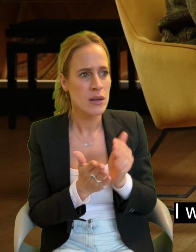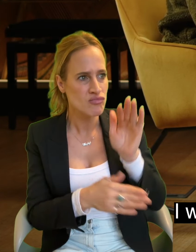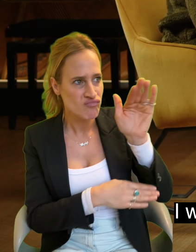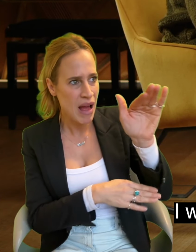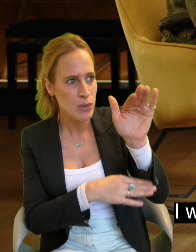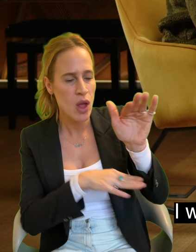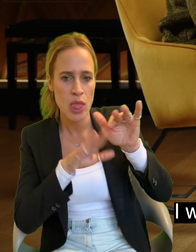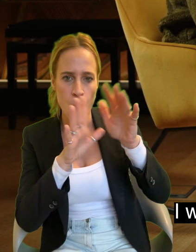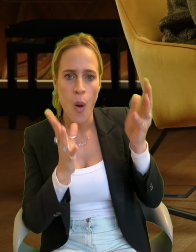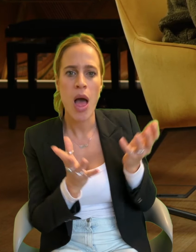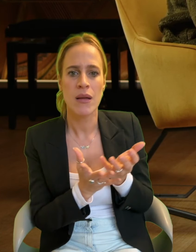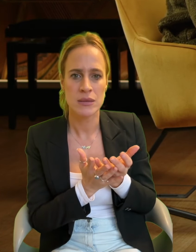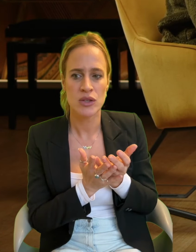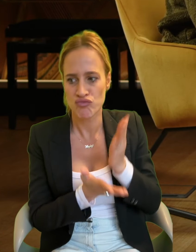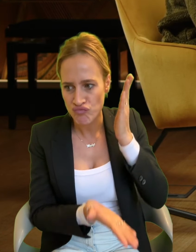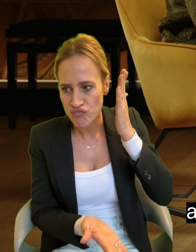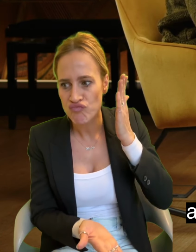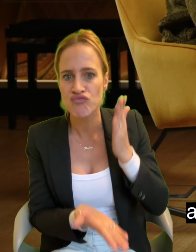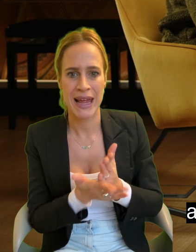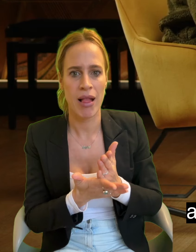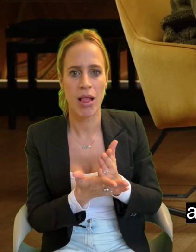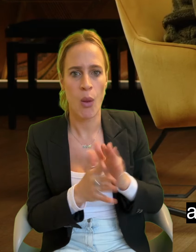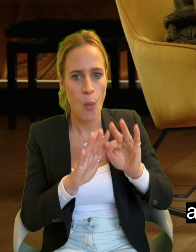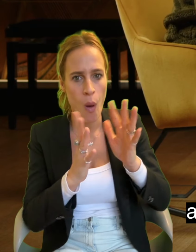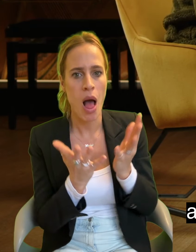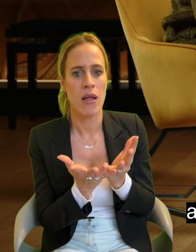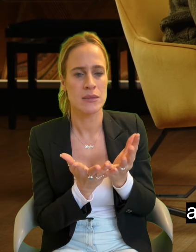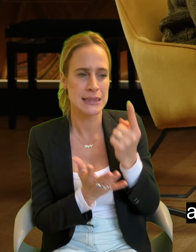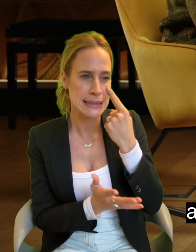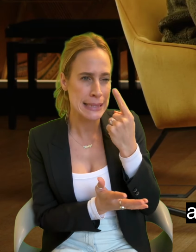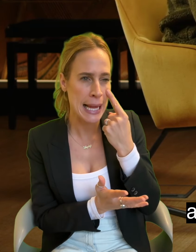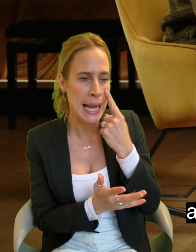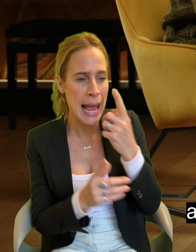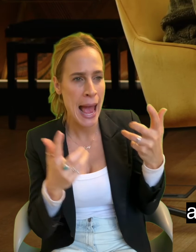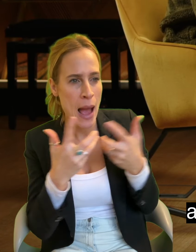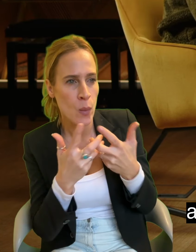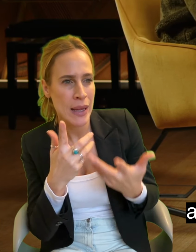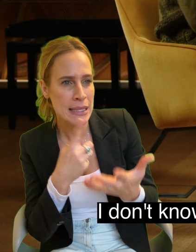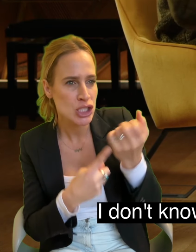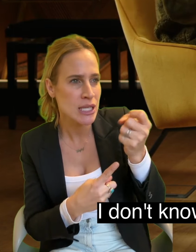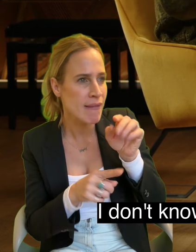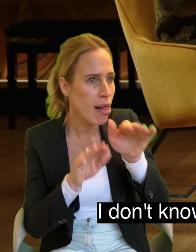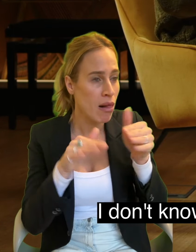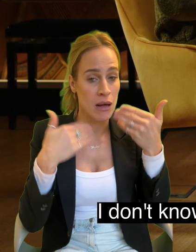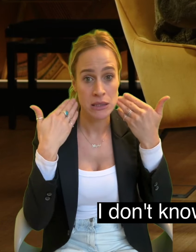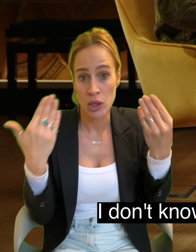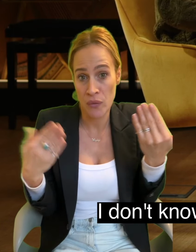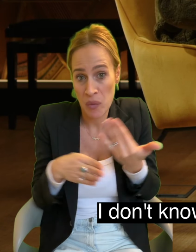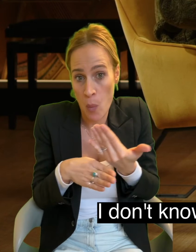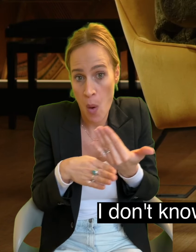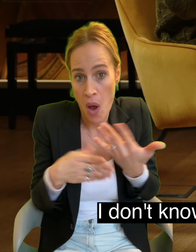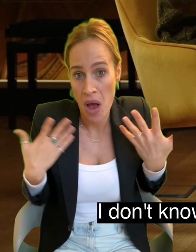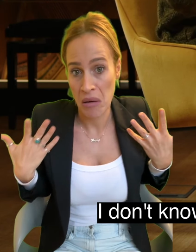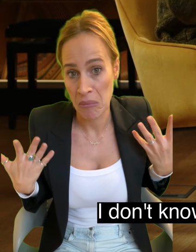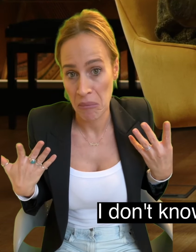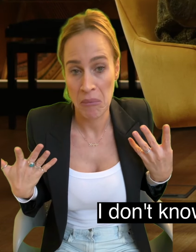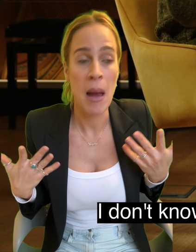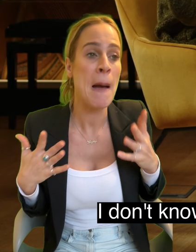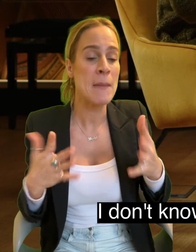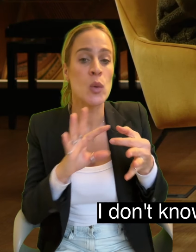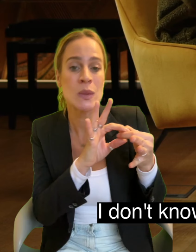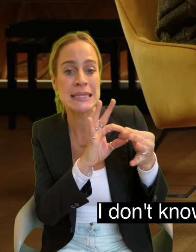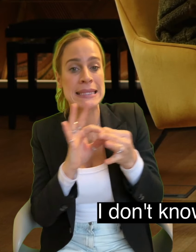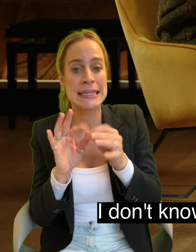with real elements and see what we can do. And I say, I don't know what going on. I don't know if it's going to work, but we're